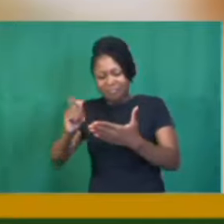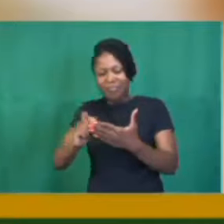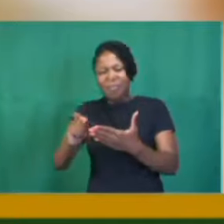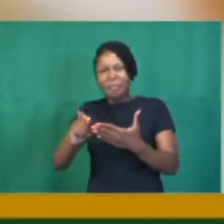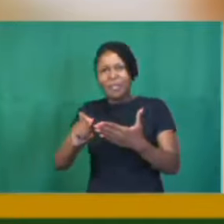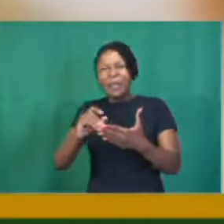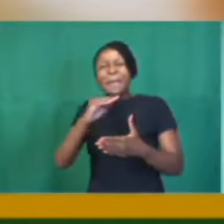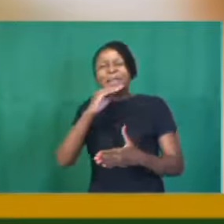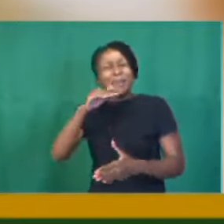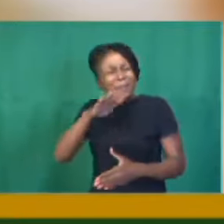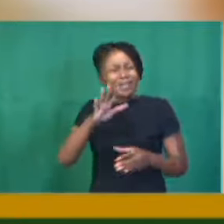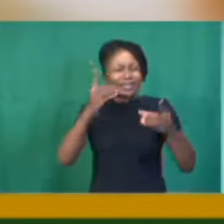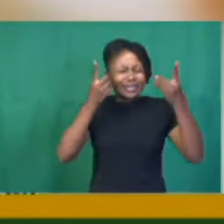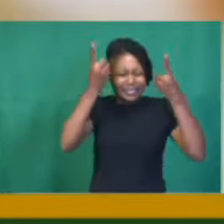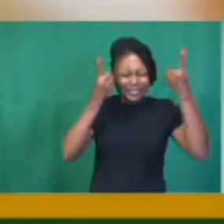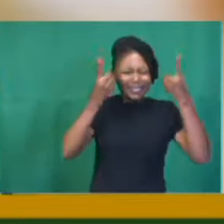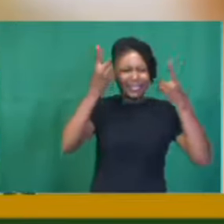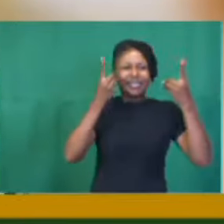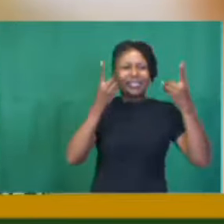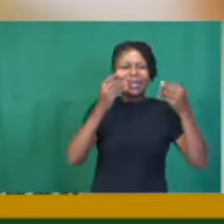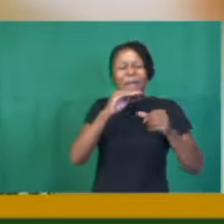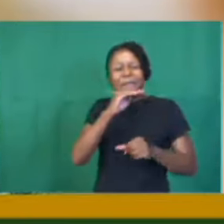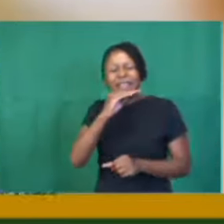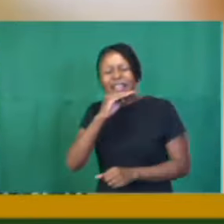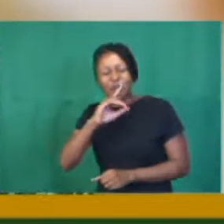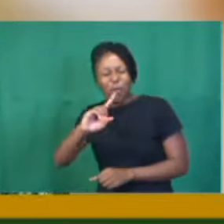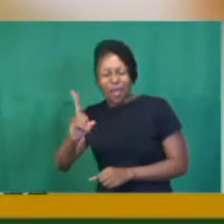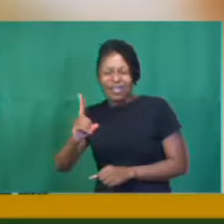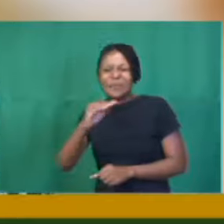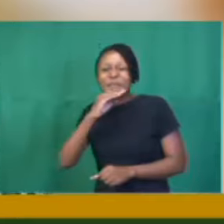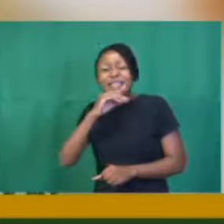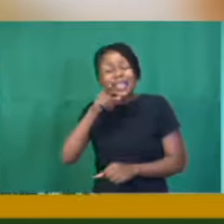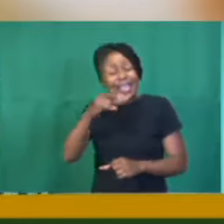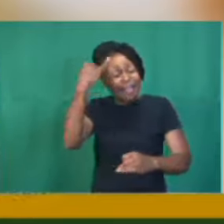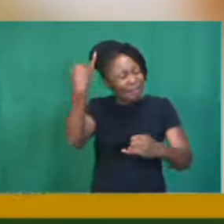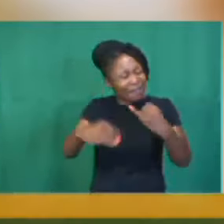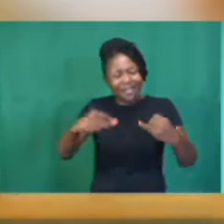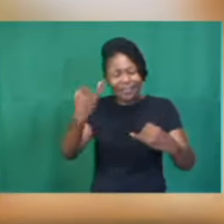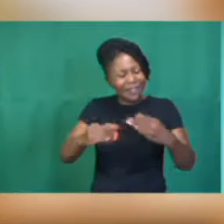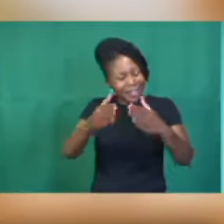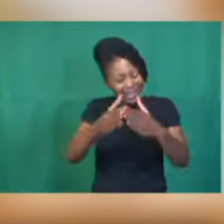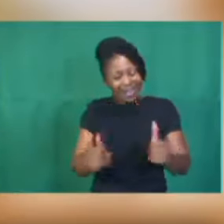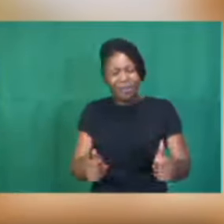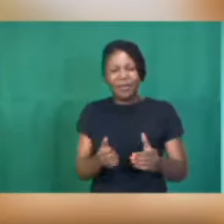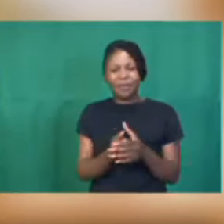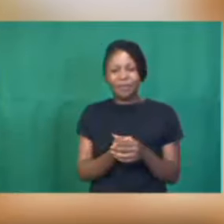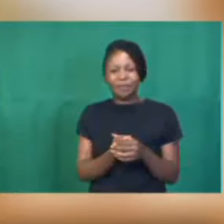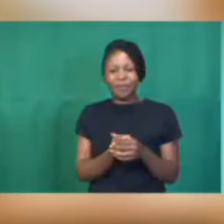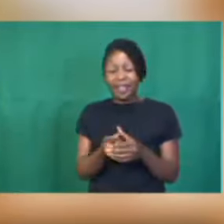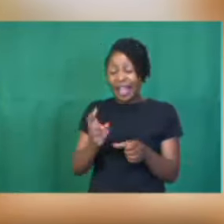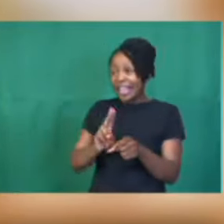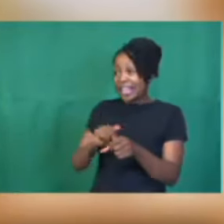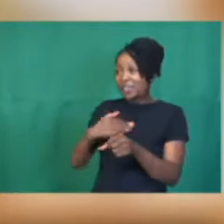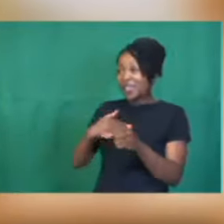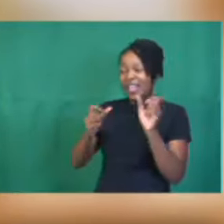a decider of whatever is going to be the end result. Okay, if I may ask, are